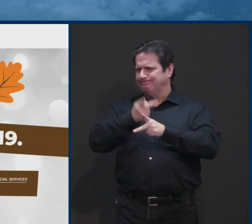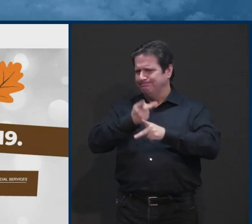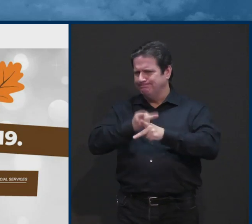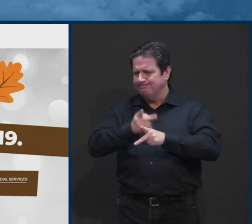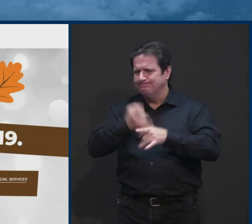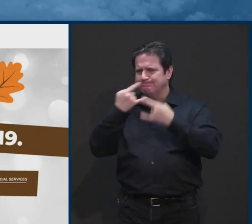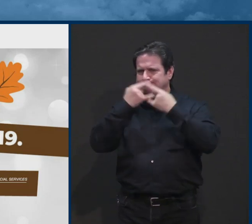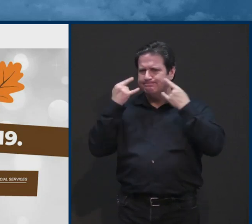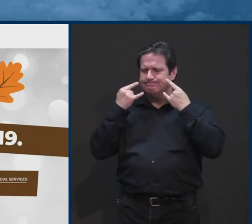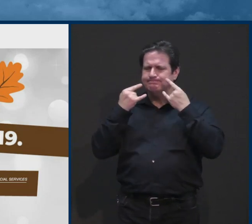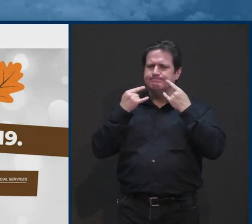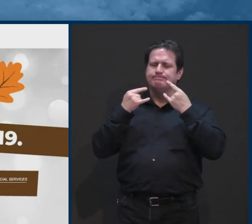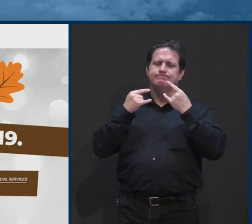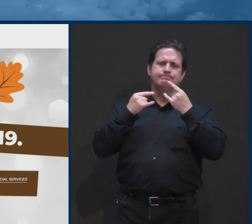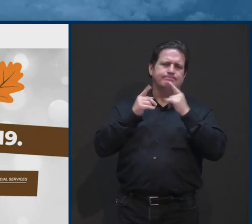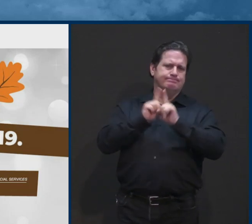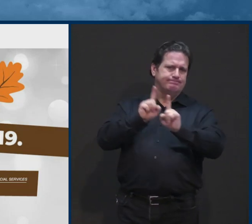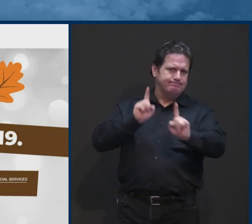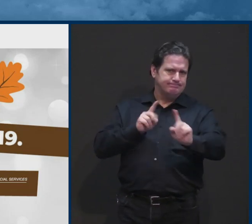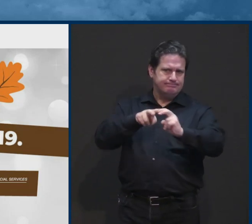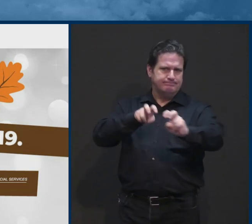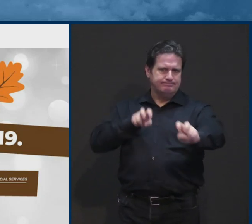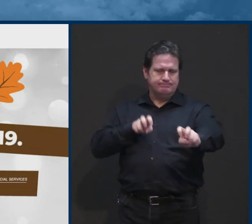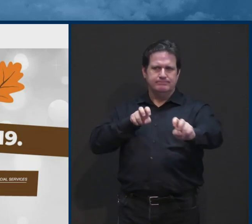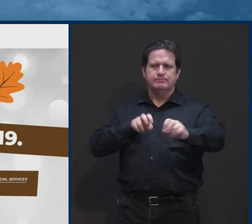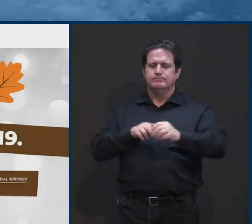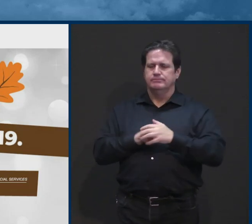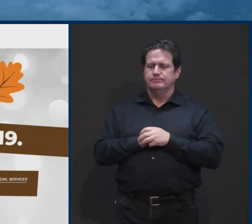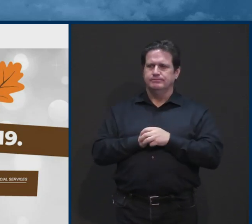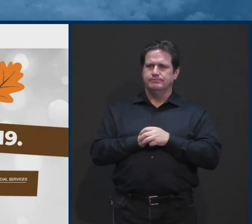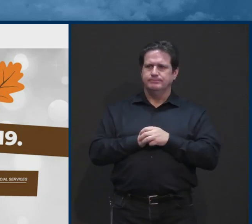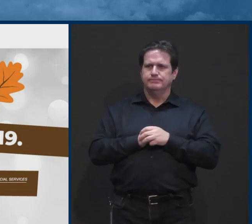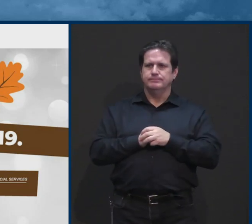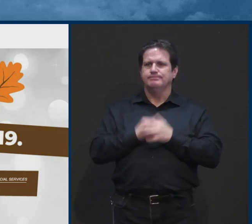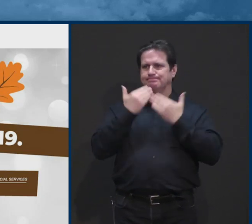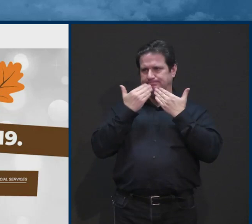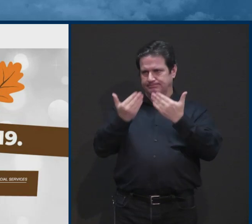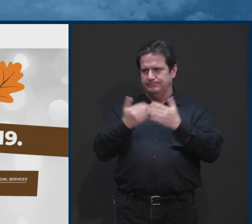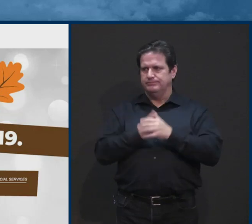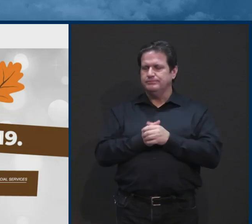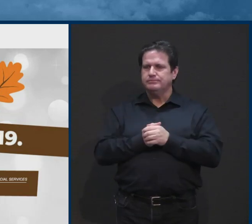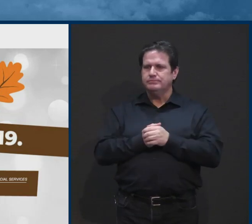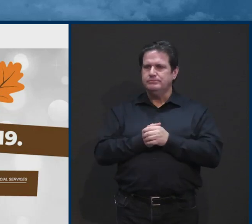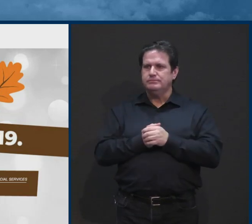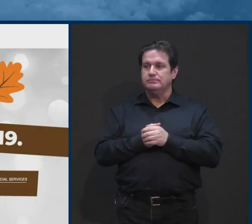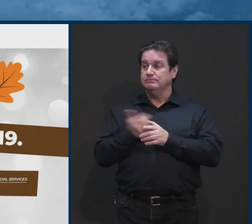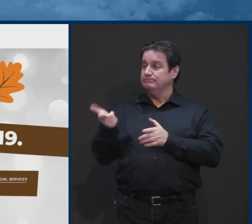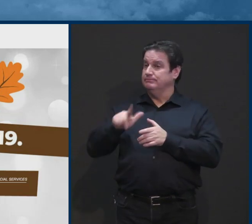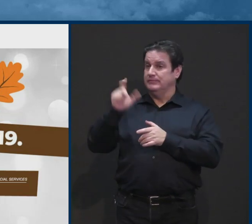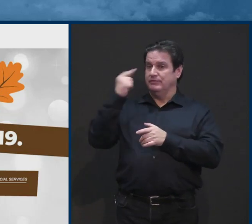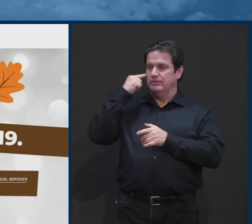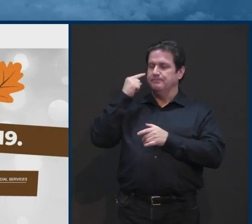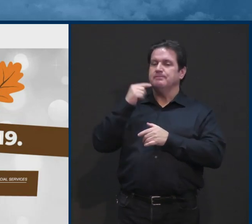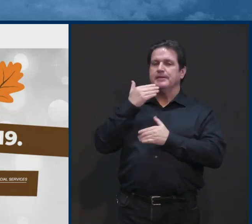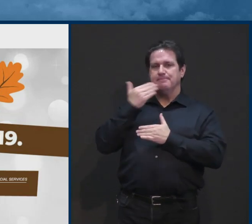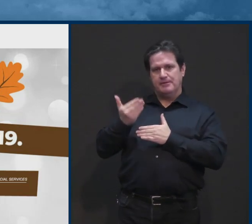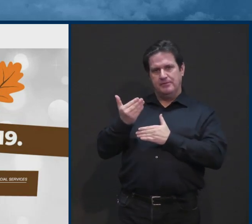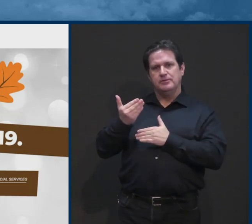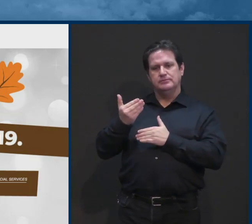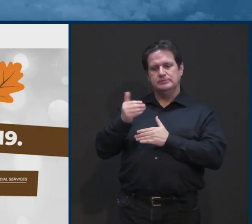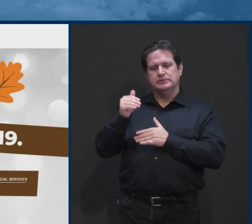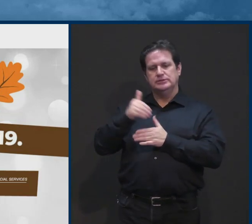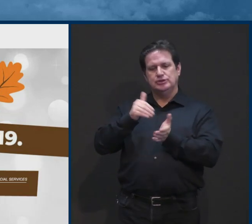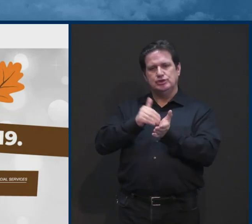face coverings. Please socially distance from other people. Thank you. And back to you, Governor. Yeah, thanks a lot,